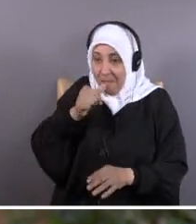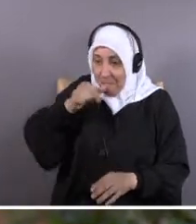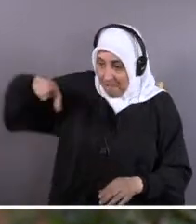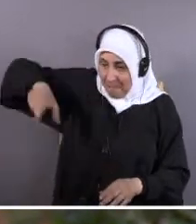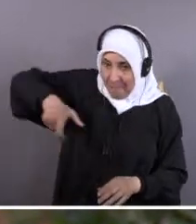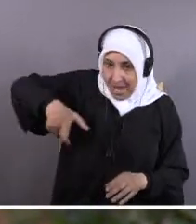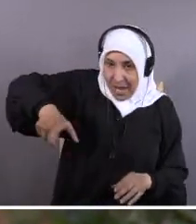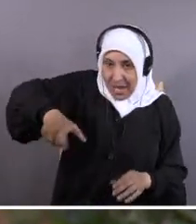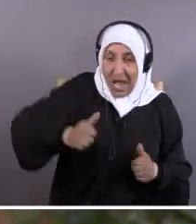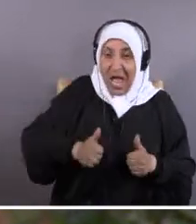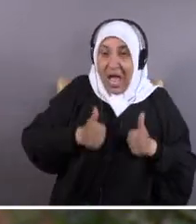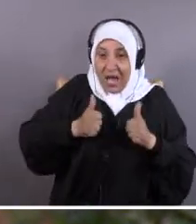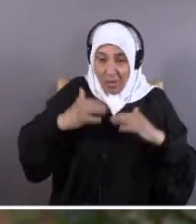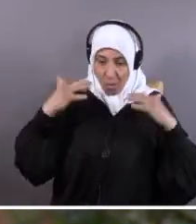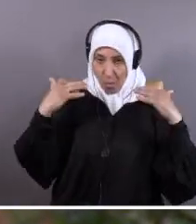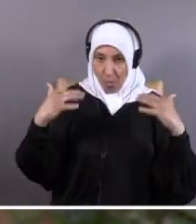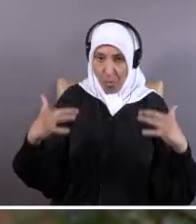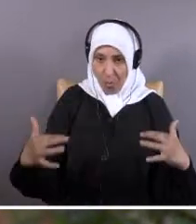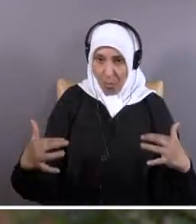1,500 miles,